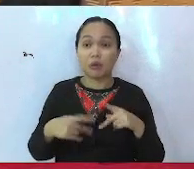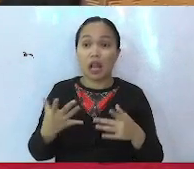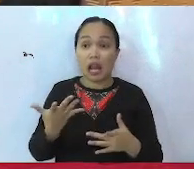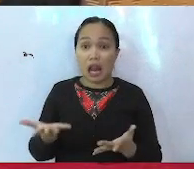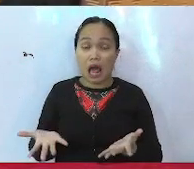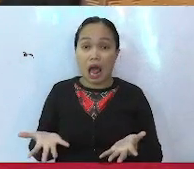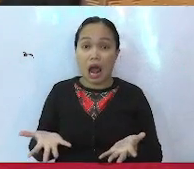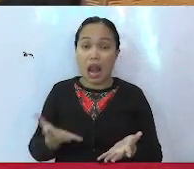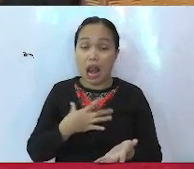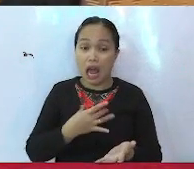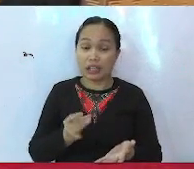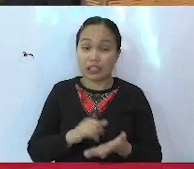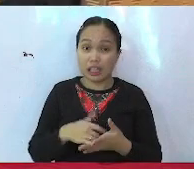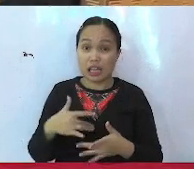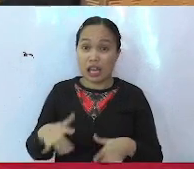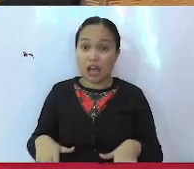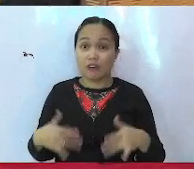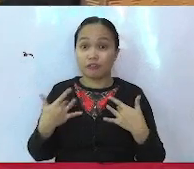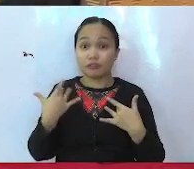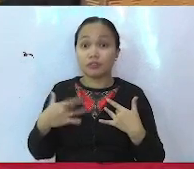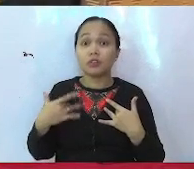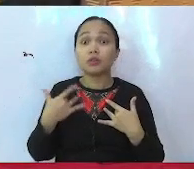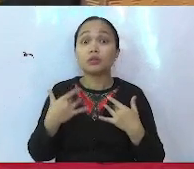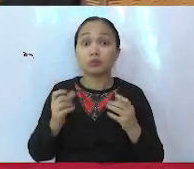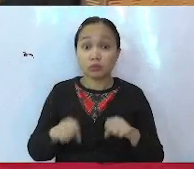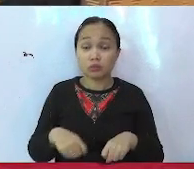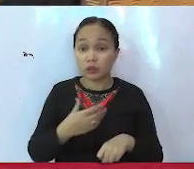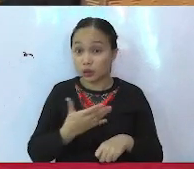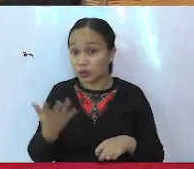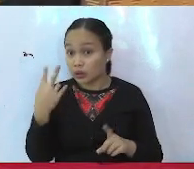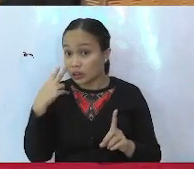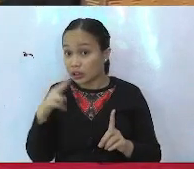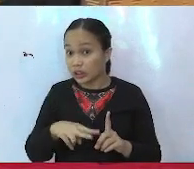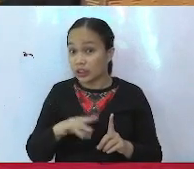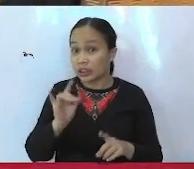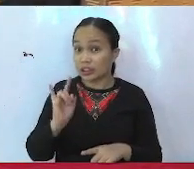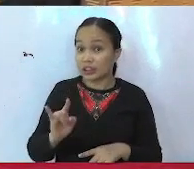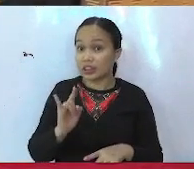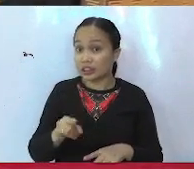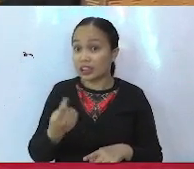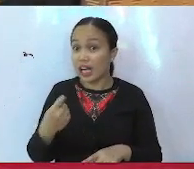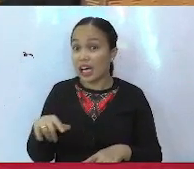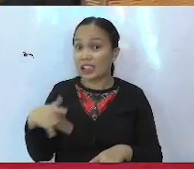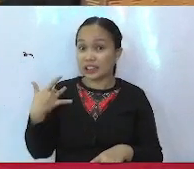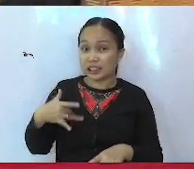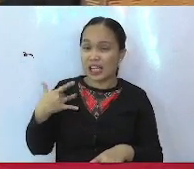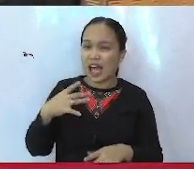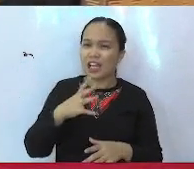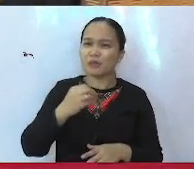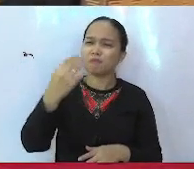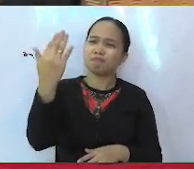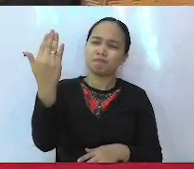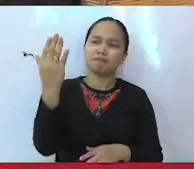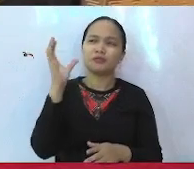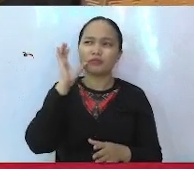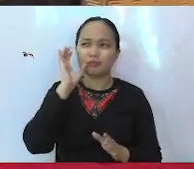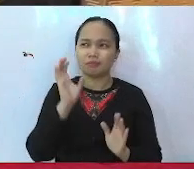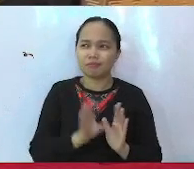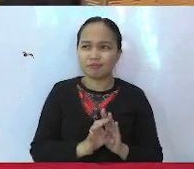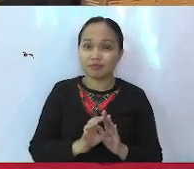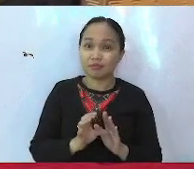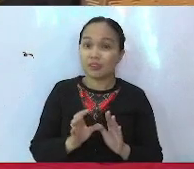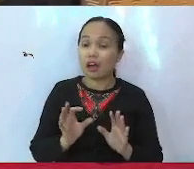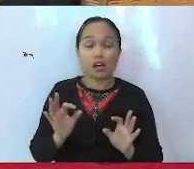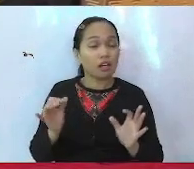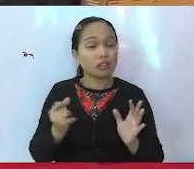the lifestyle. Yeah. What you see on social media, not all the of them, smiles all of the, yeah. and the selfies yeah. and the big, it's fake. Yeah.